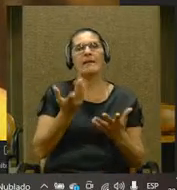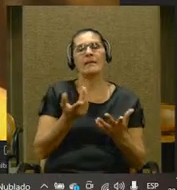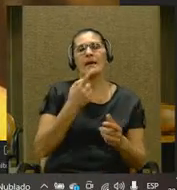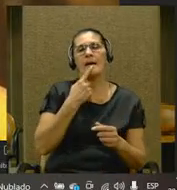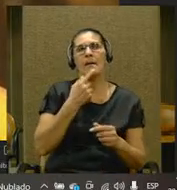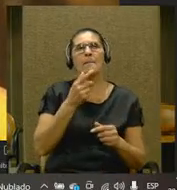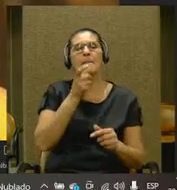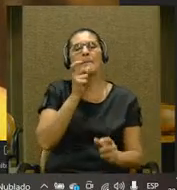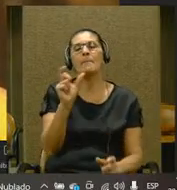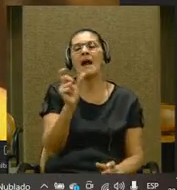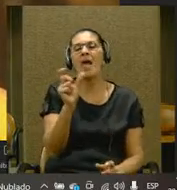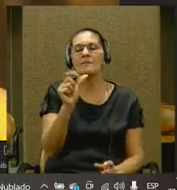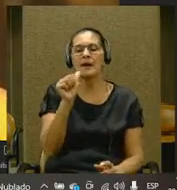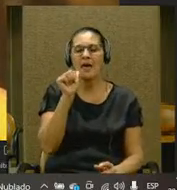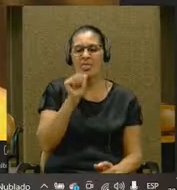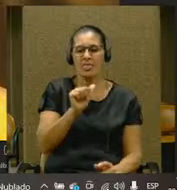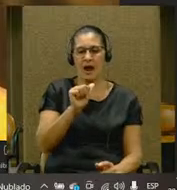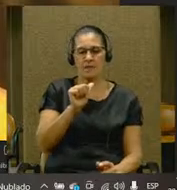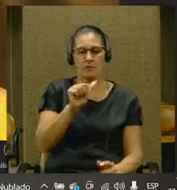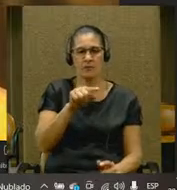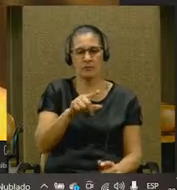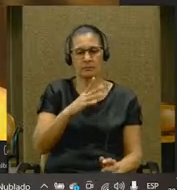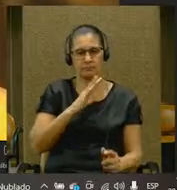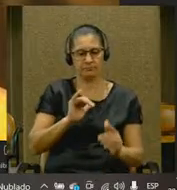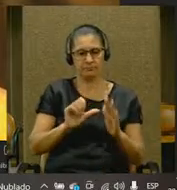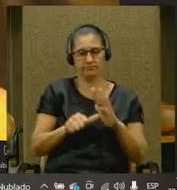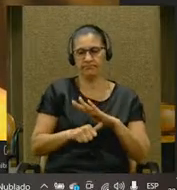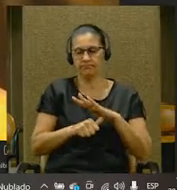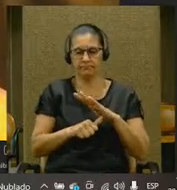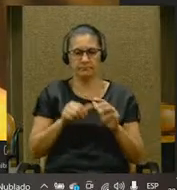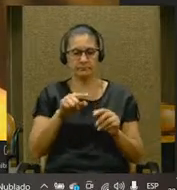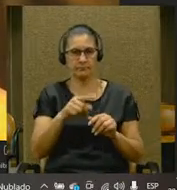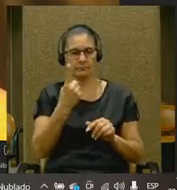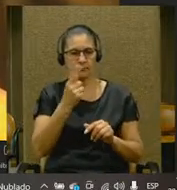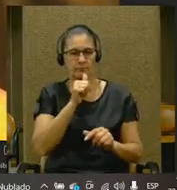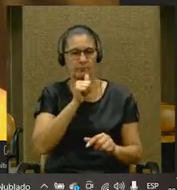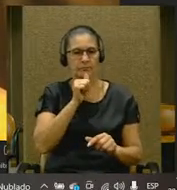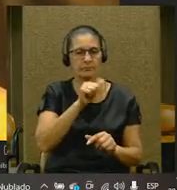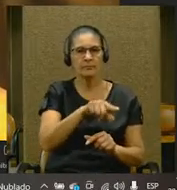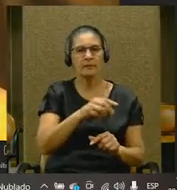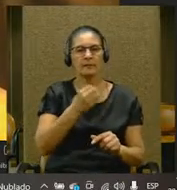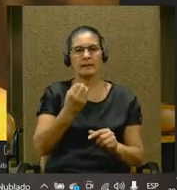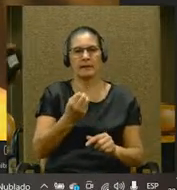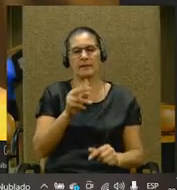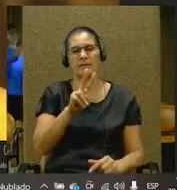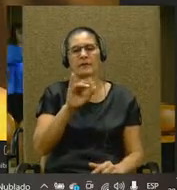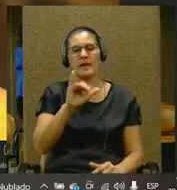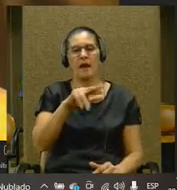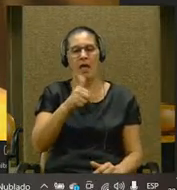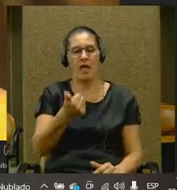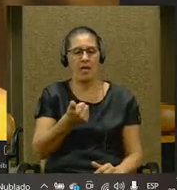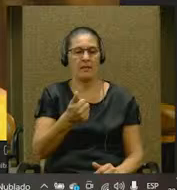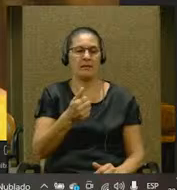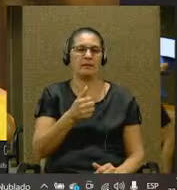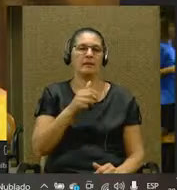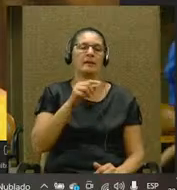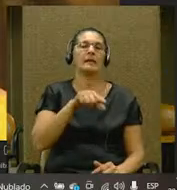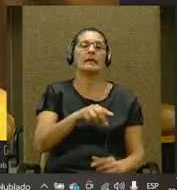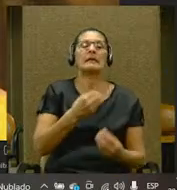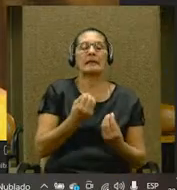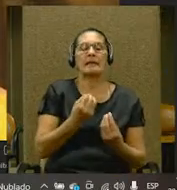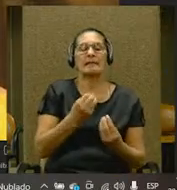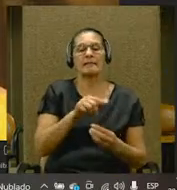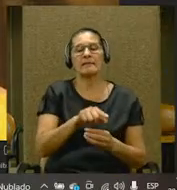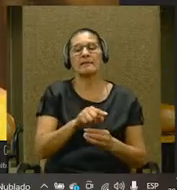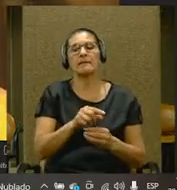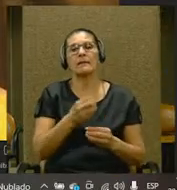settings, is actually leading a resolution here in Vienna at the CND that is about preventing overdose and